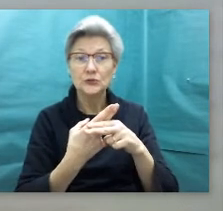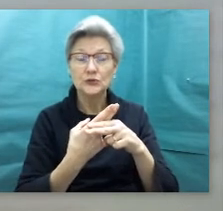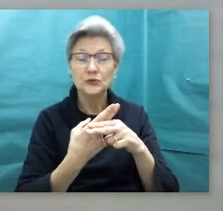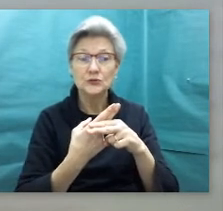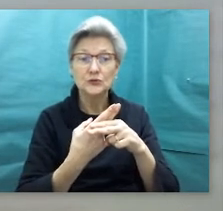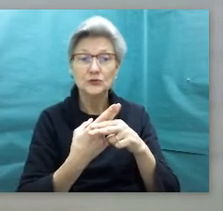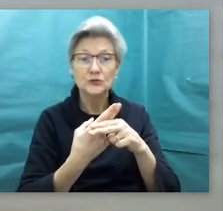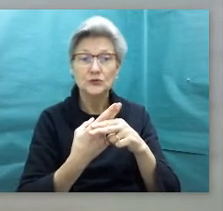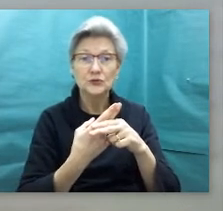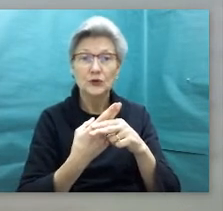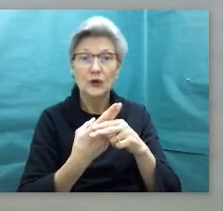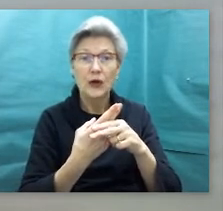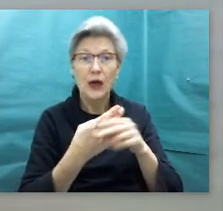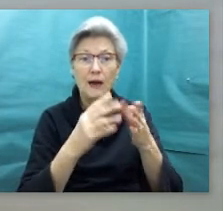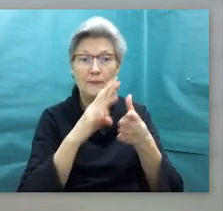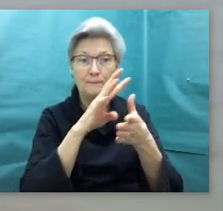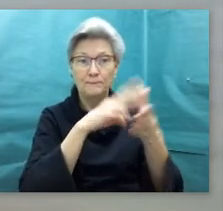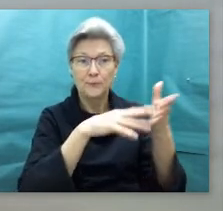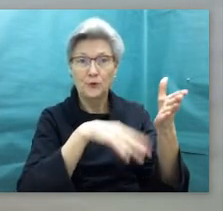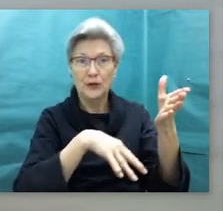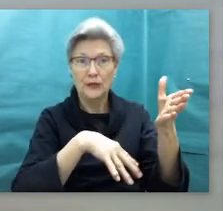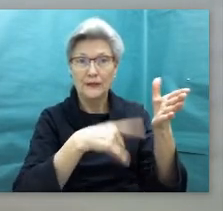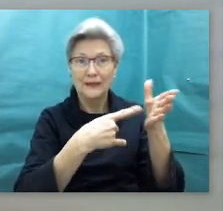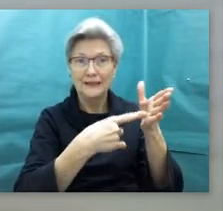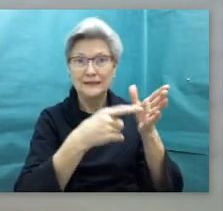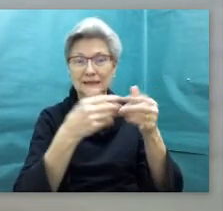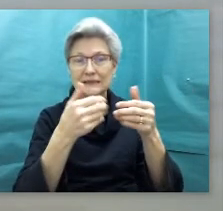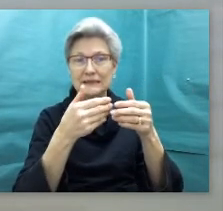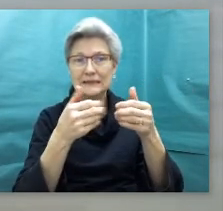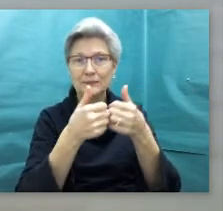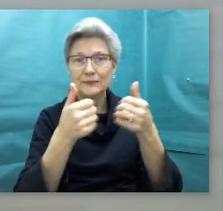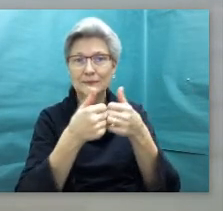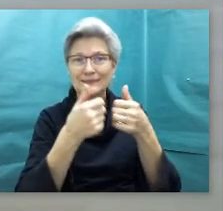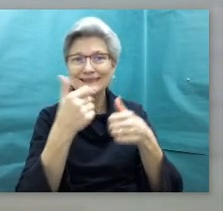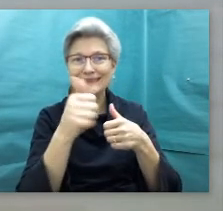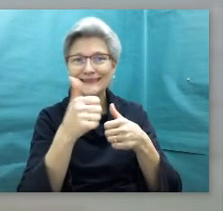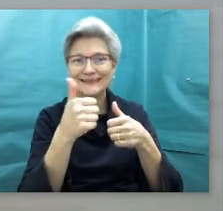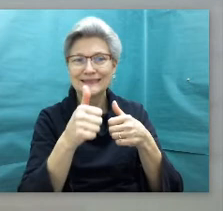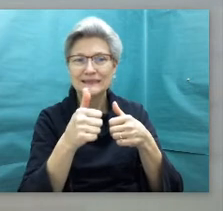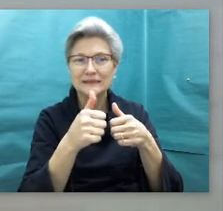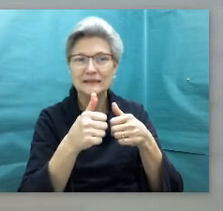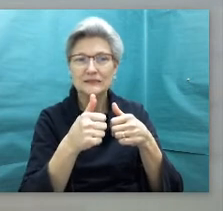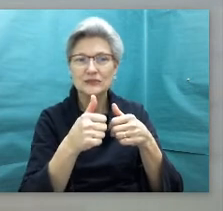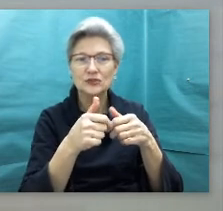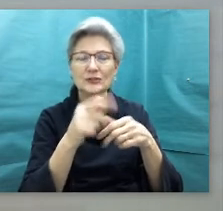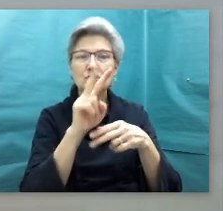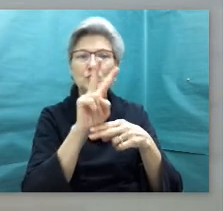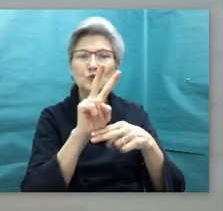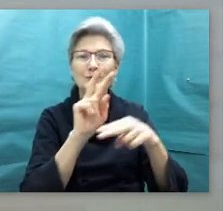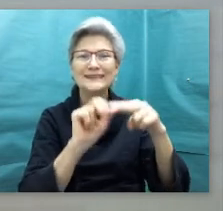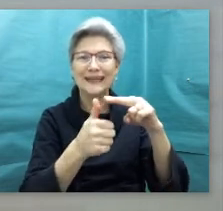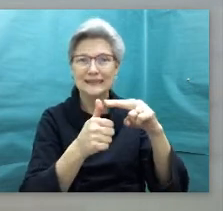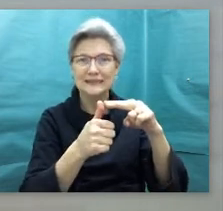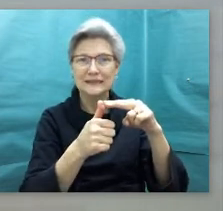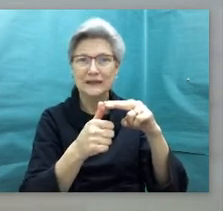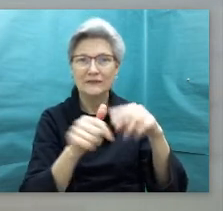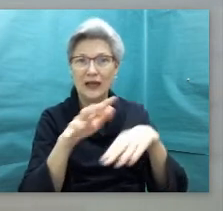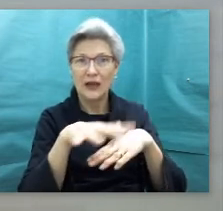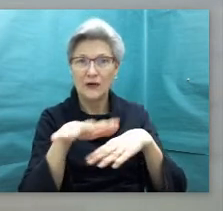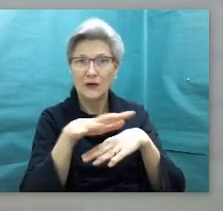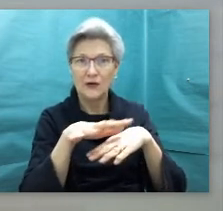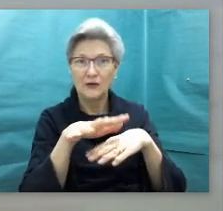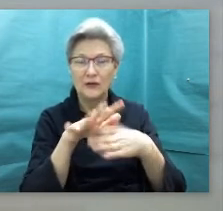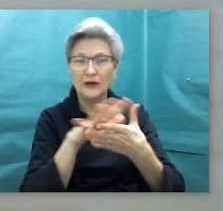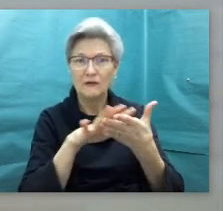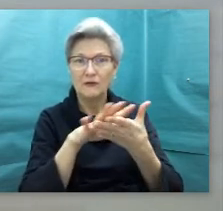that's separated into tenths. Since this shows me this decimal tells me there's 2/10ths of the area that's covered